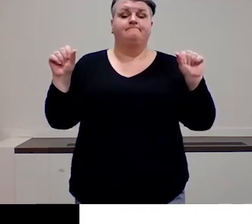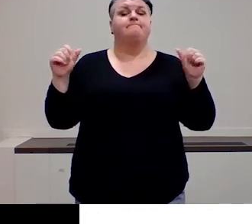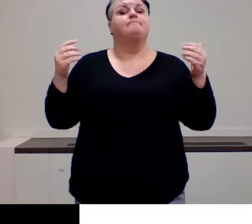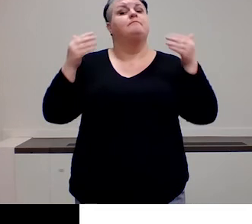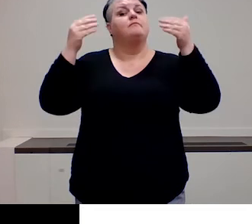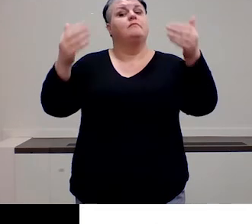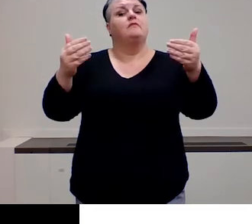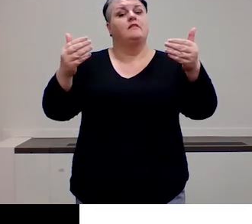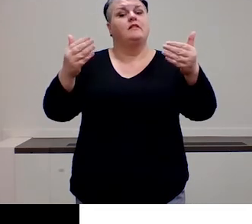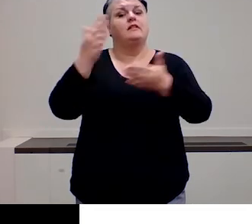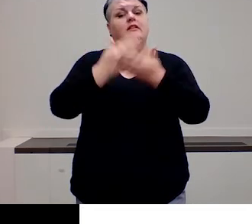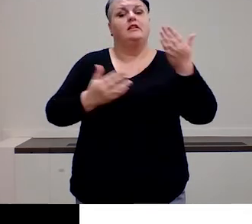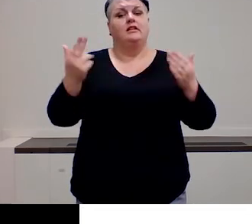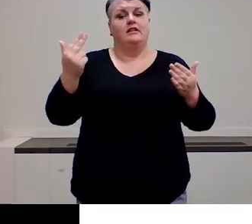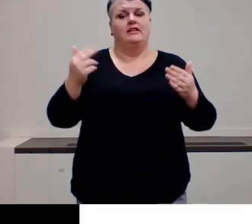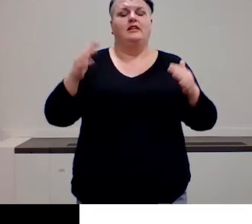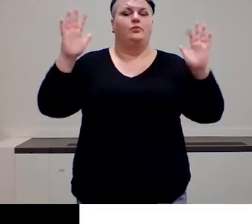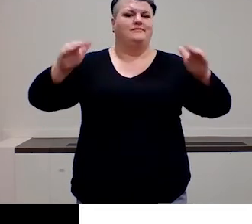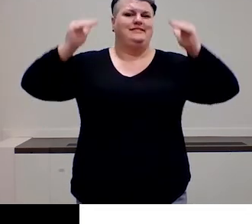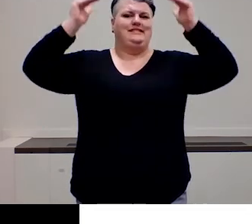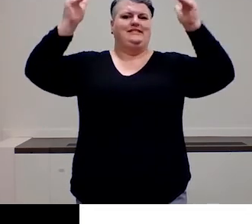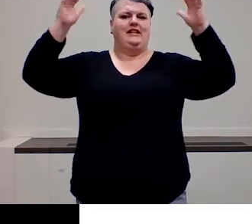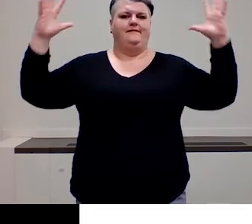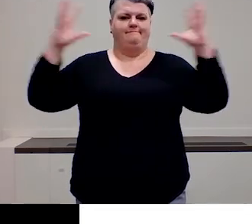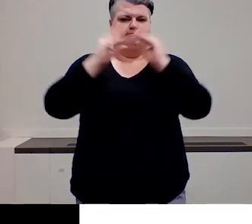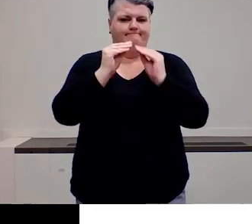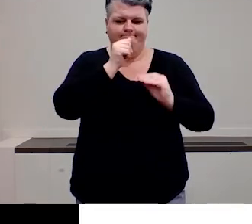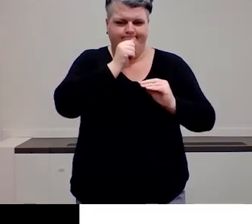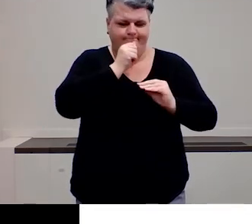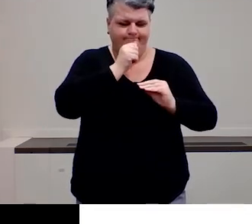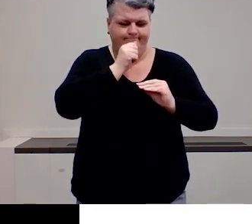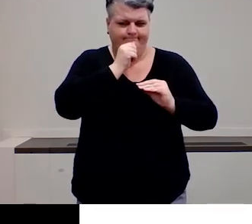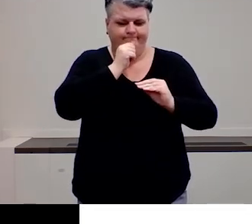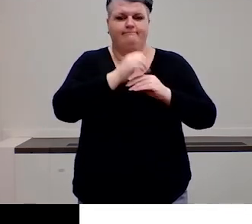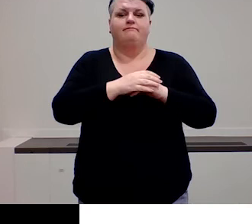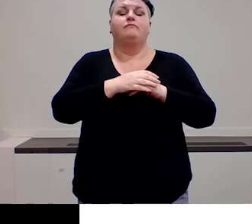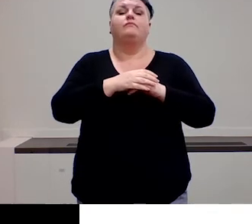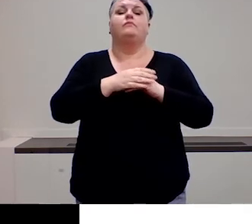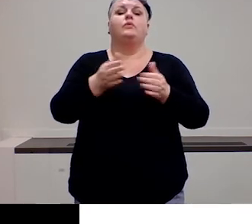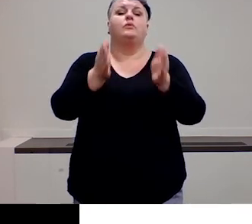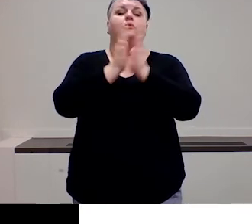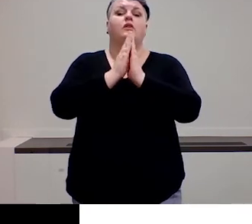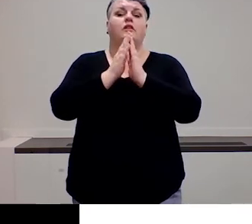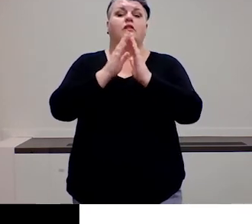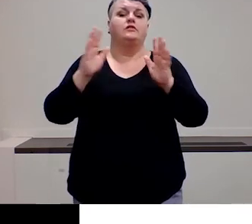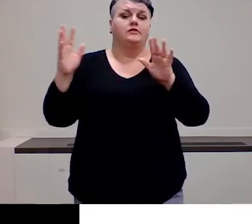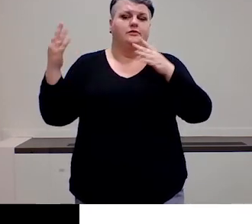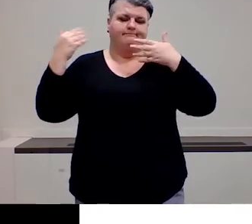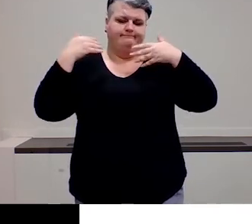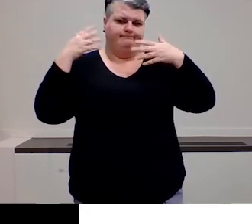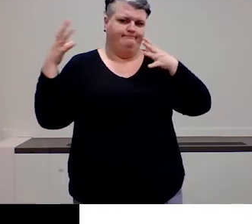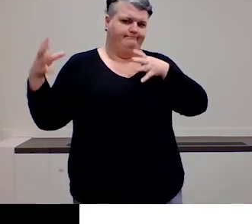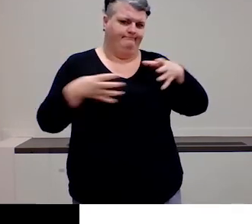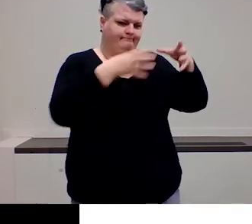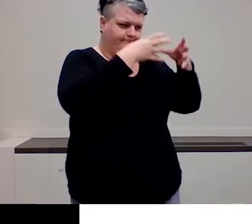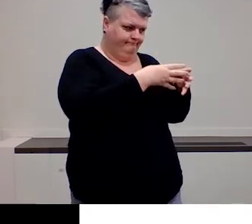Okay, we'll move on to section 13, which is executive session. I would like to request a motion to enter into executive session